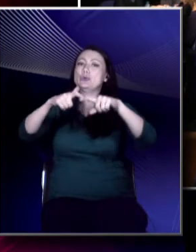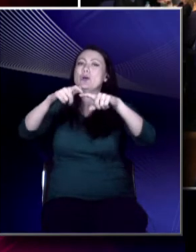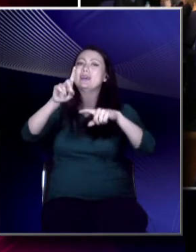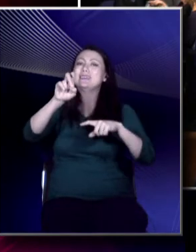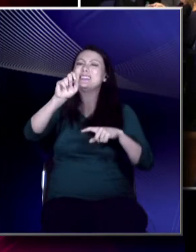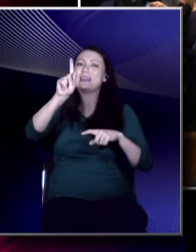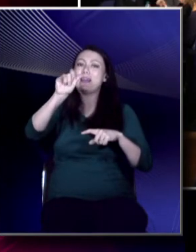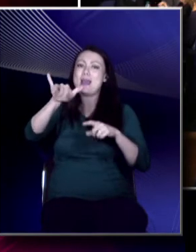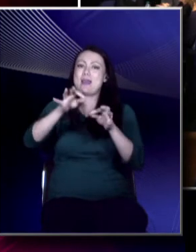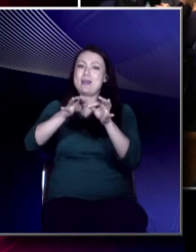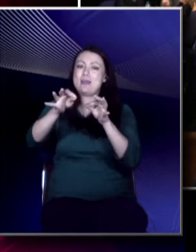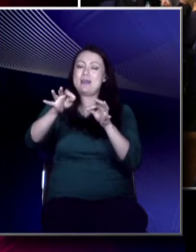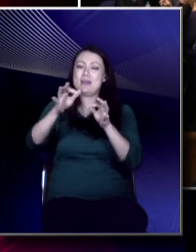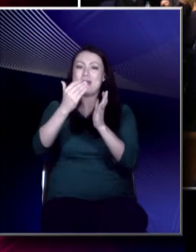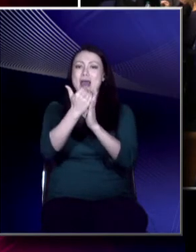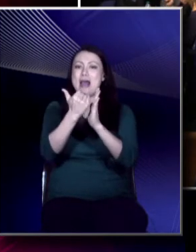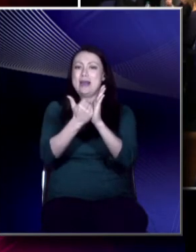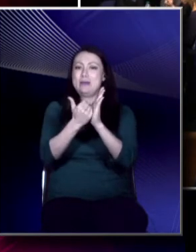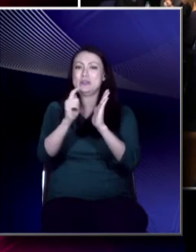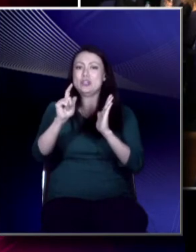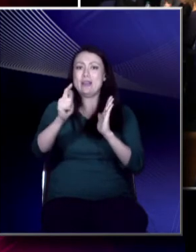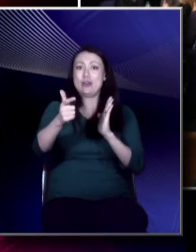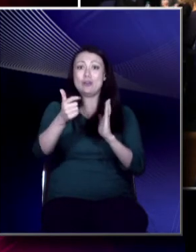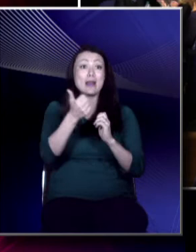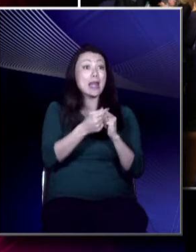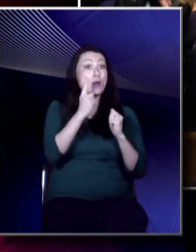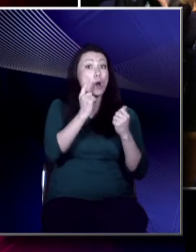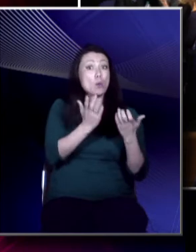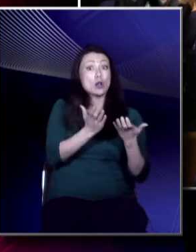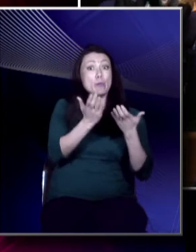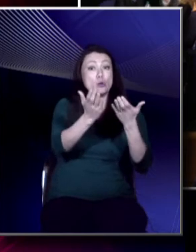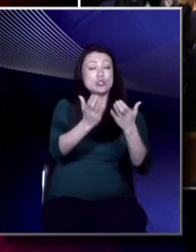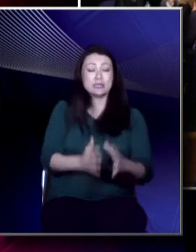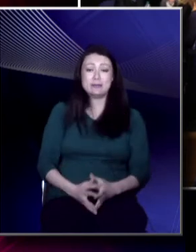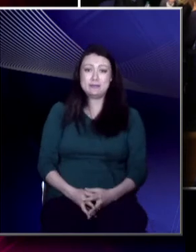later. Thank you. Do someone entertain a motion?